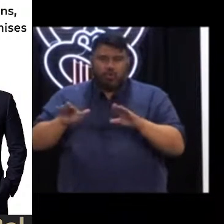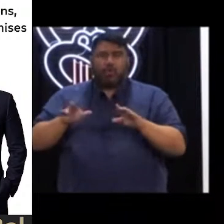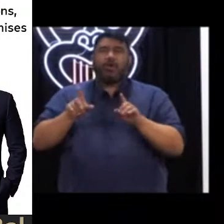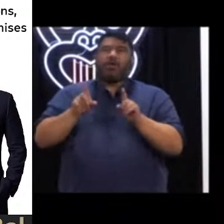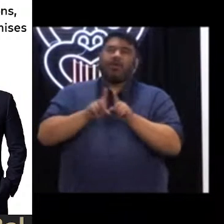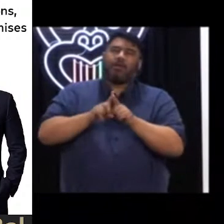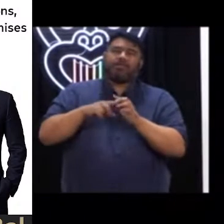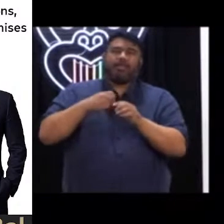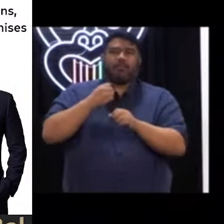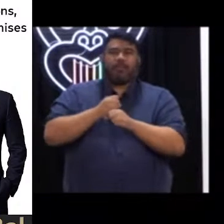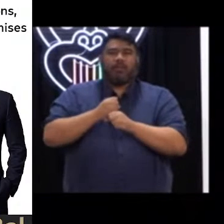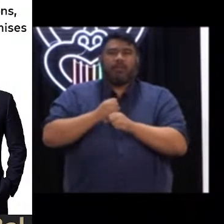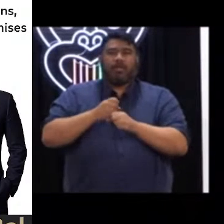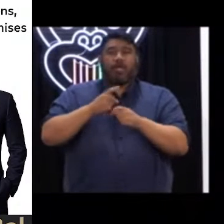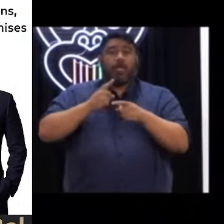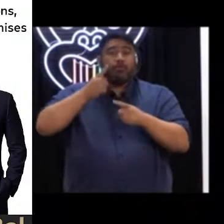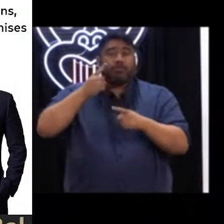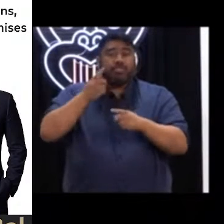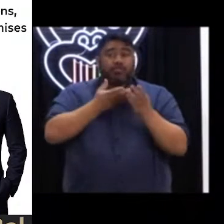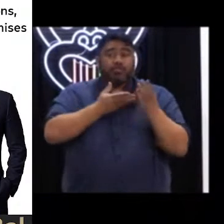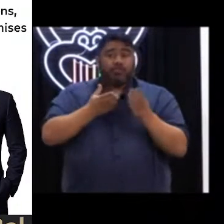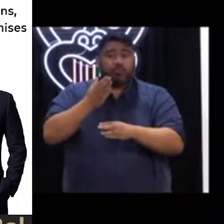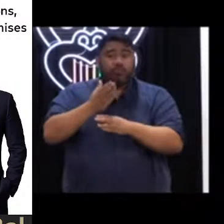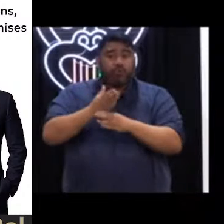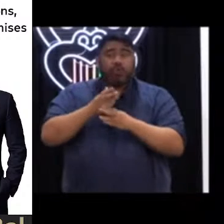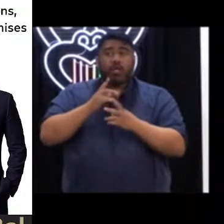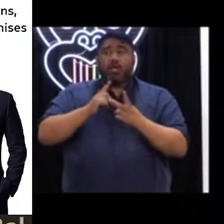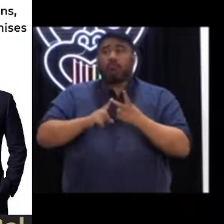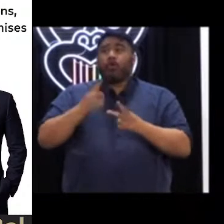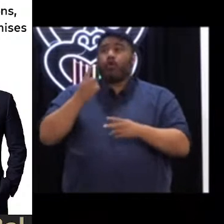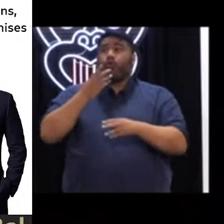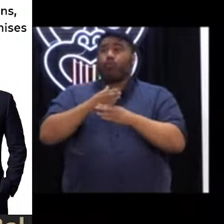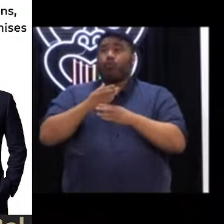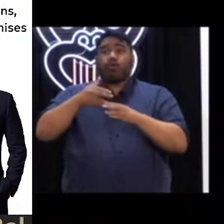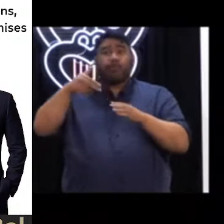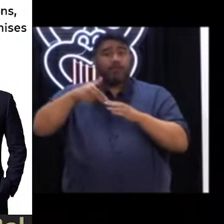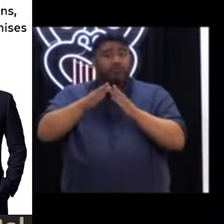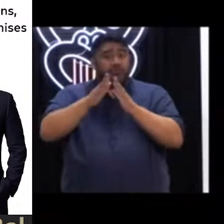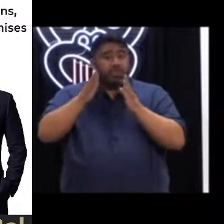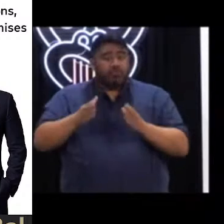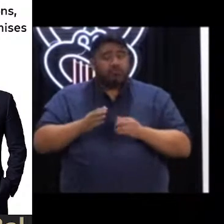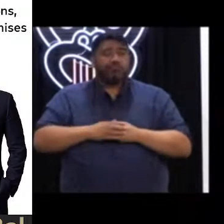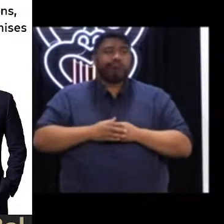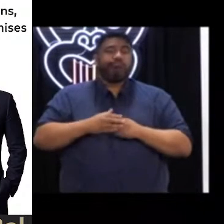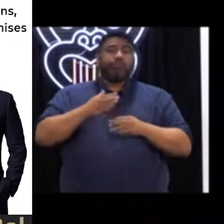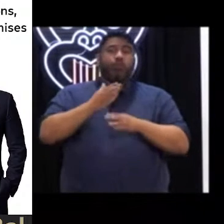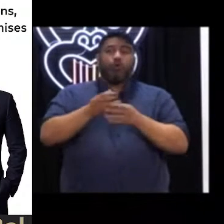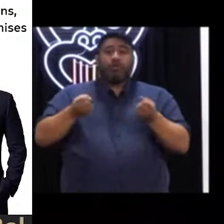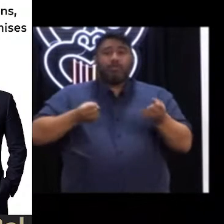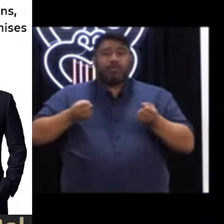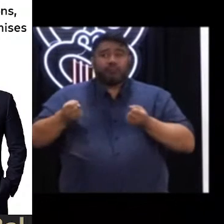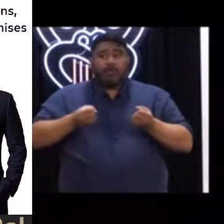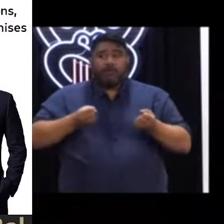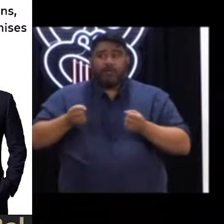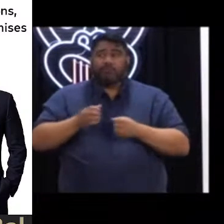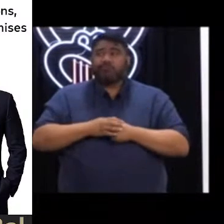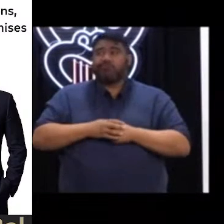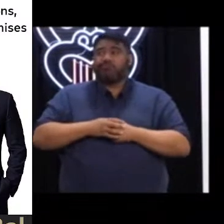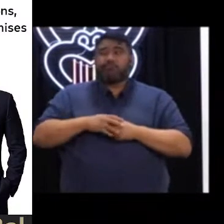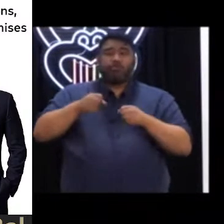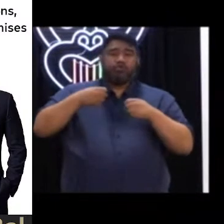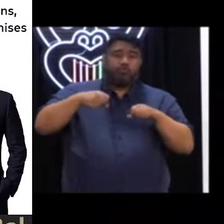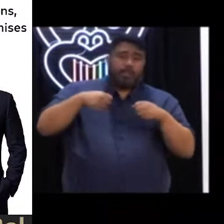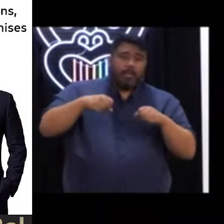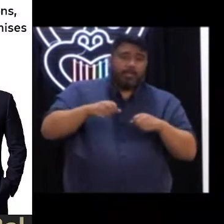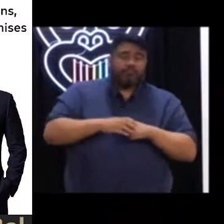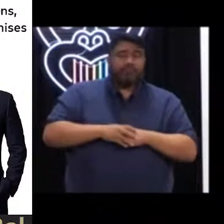healthcare, emergency services, workers at petrol stations, transport workers, supermarkets and dairies.